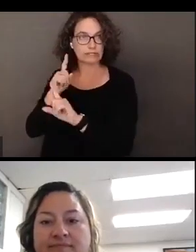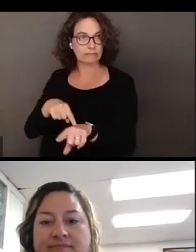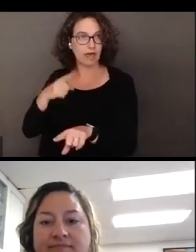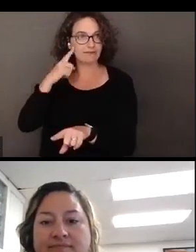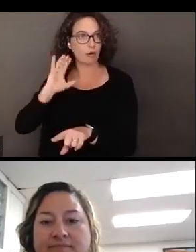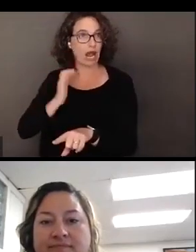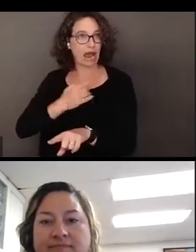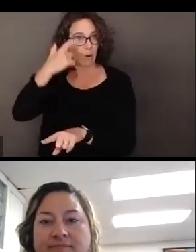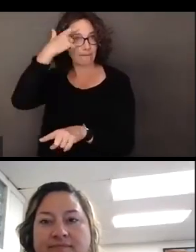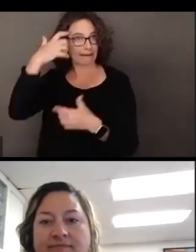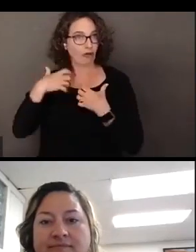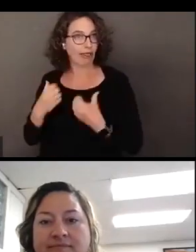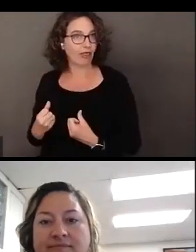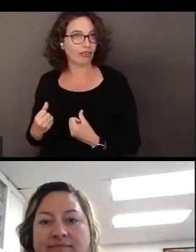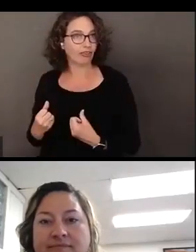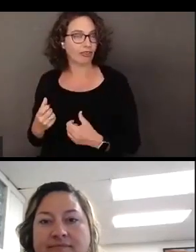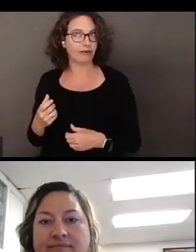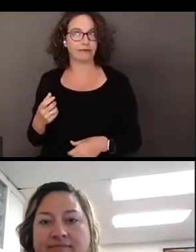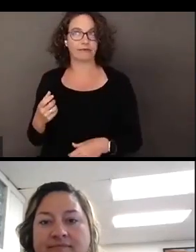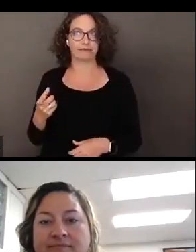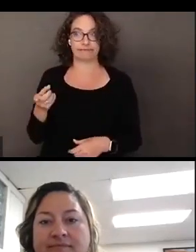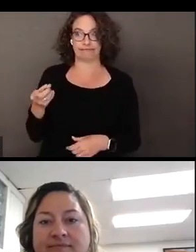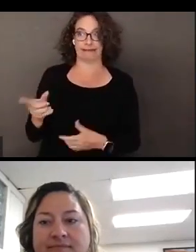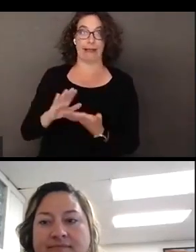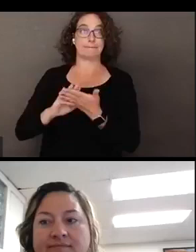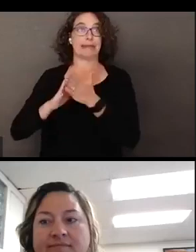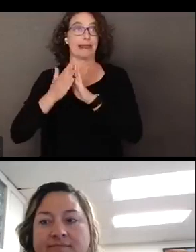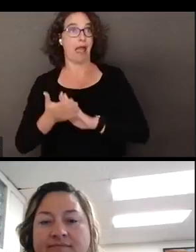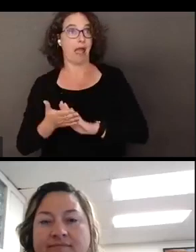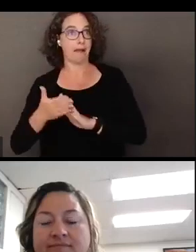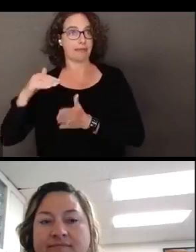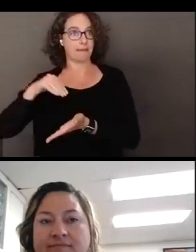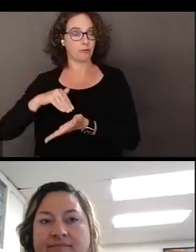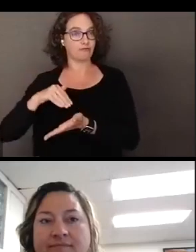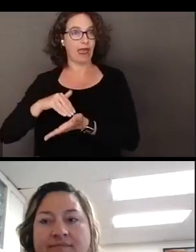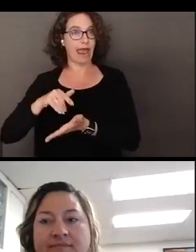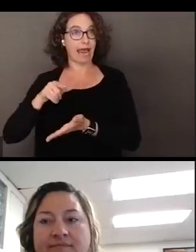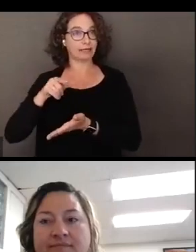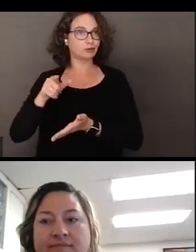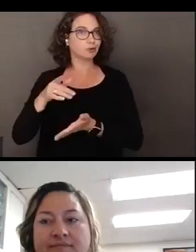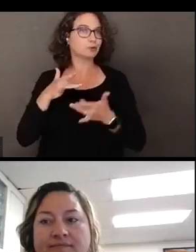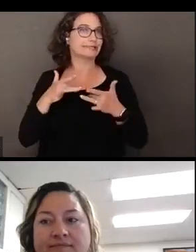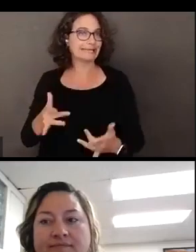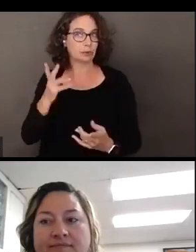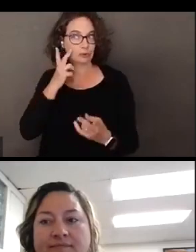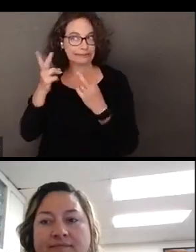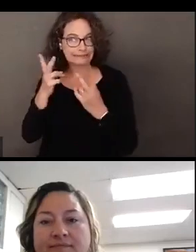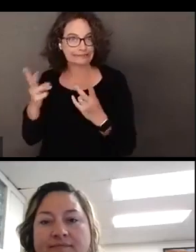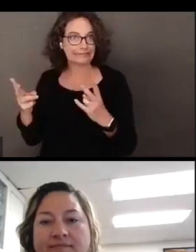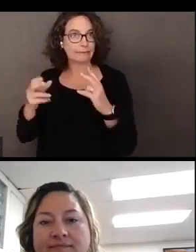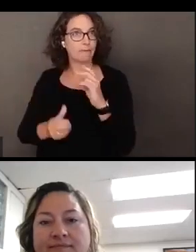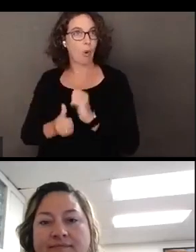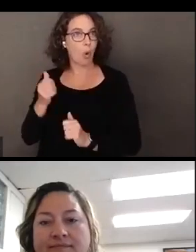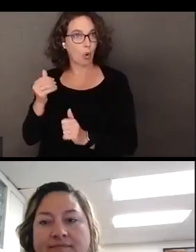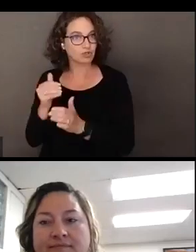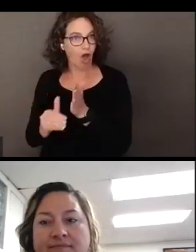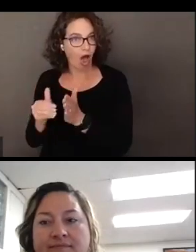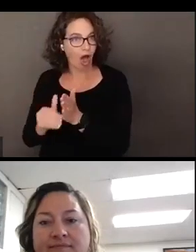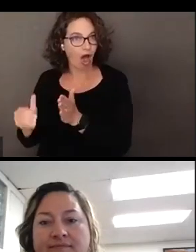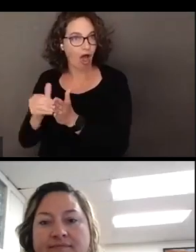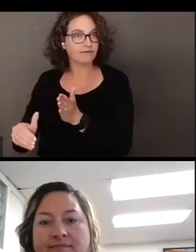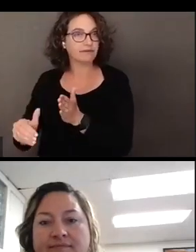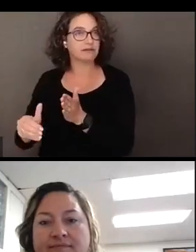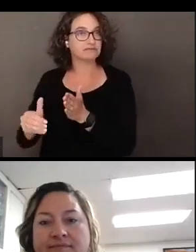know, I know that they become the providers that you see most often. And so talking about that with